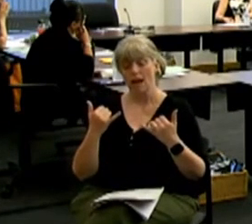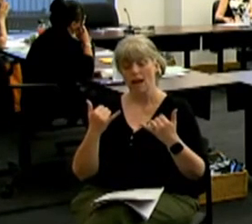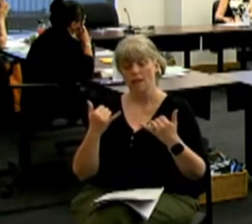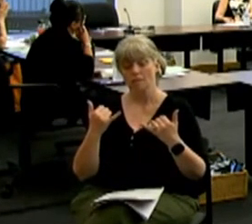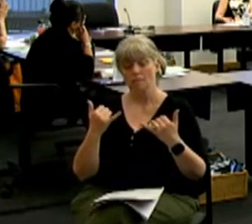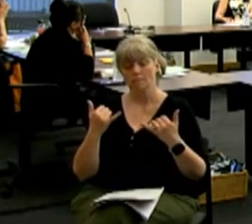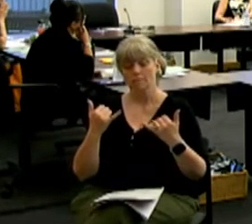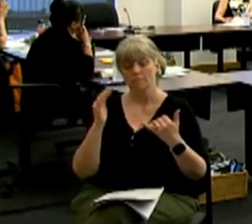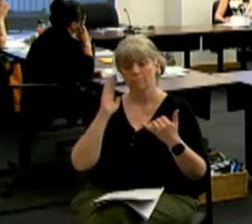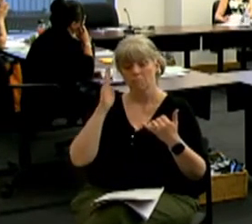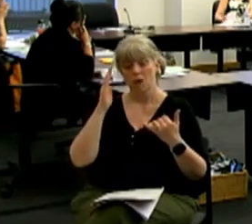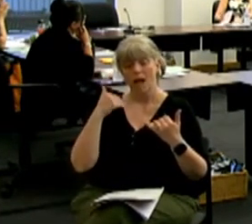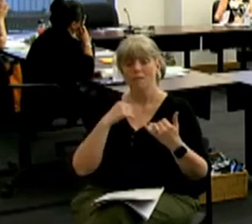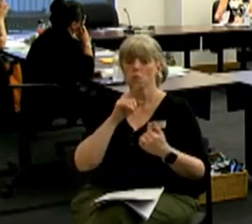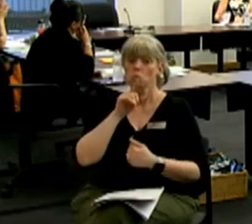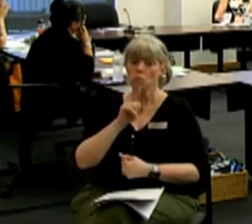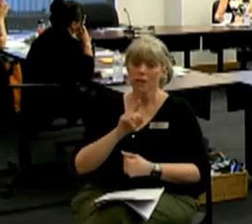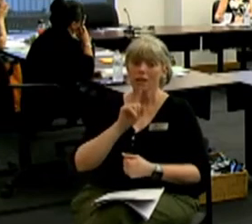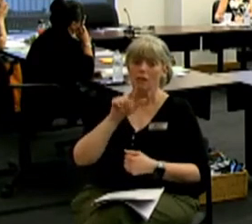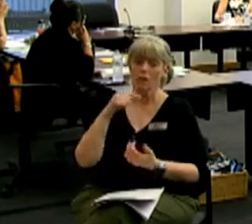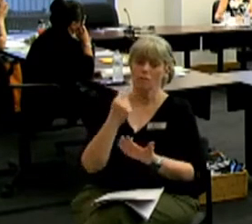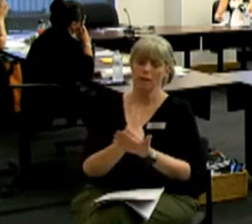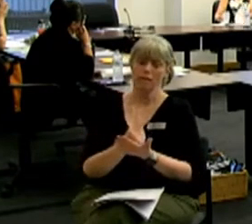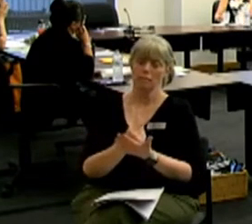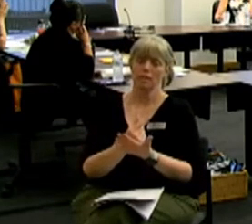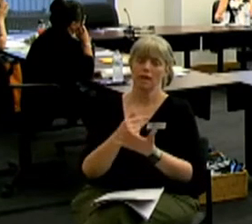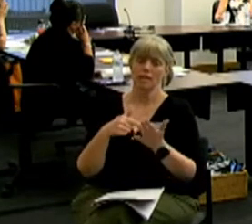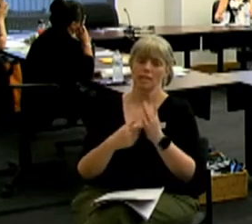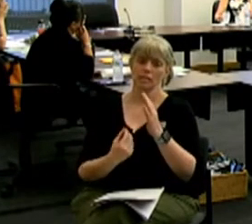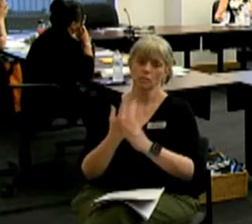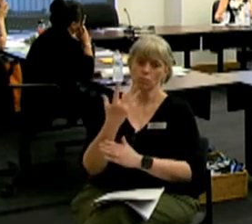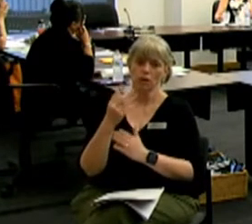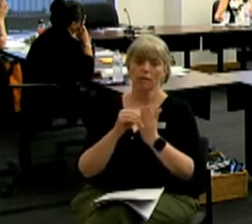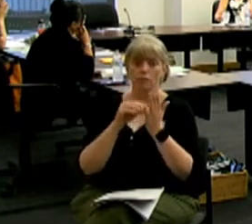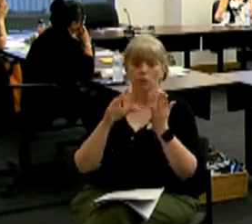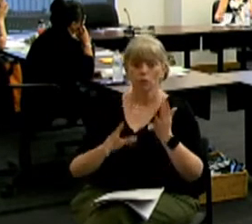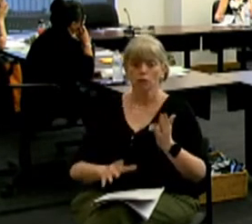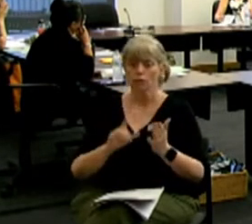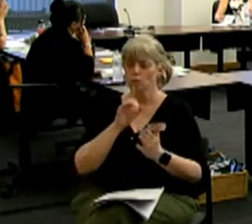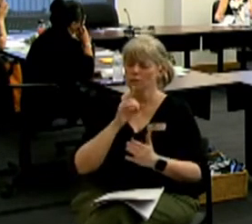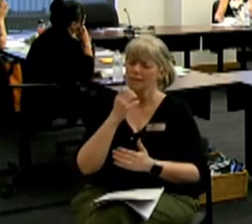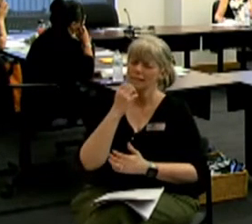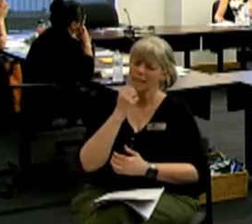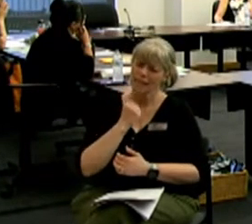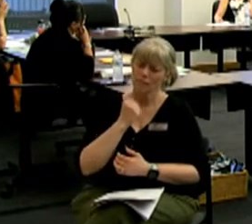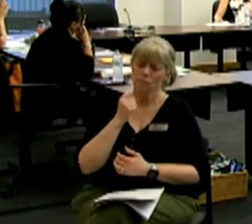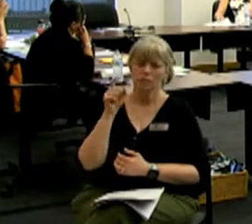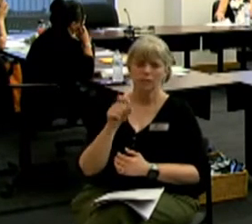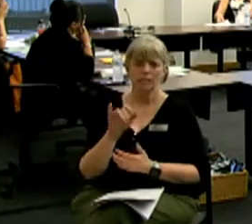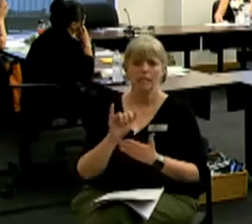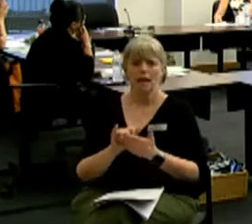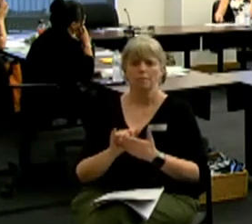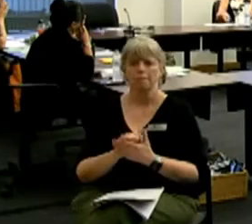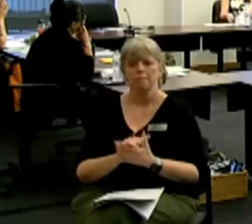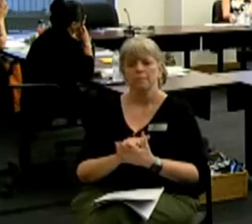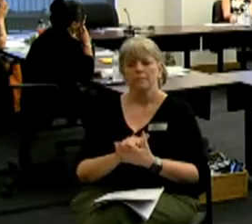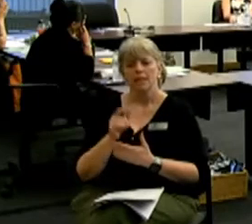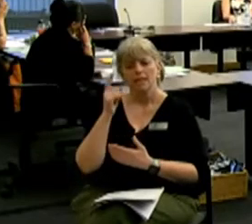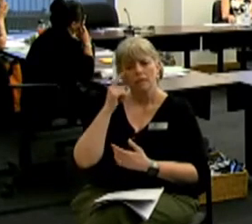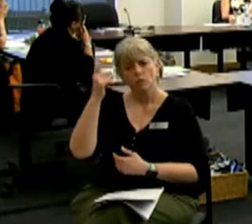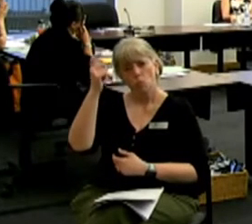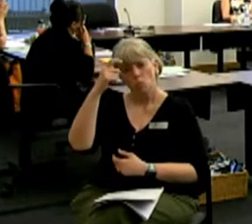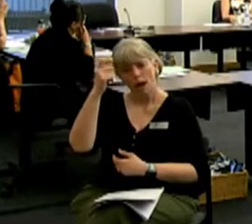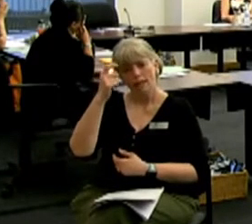have a real commencement this spring. Our students really desperately need it. I also think it was a